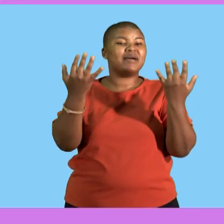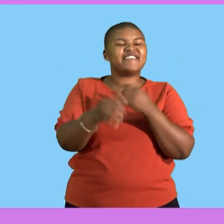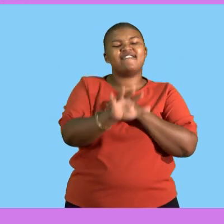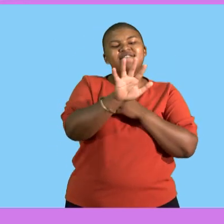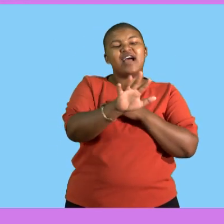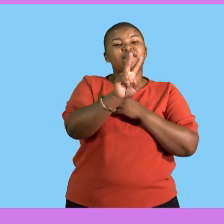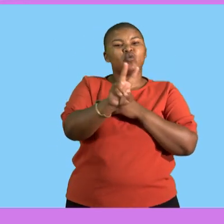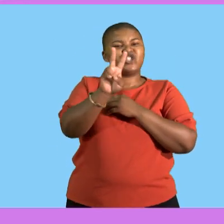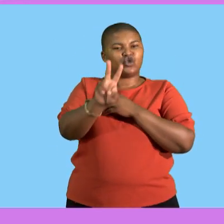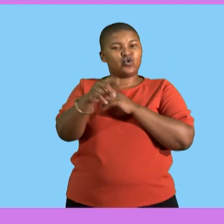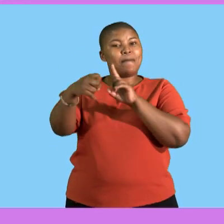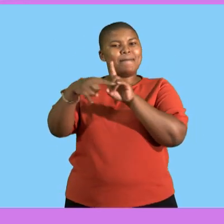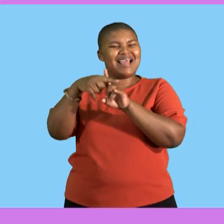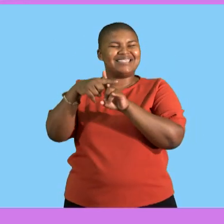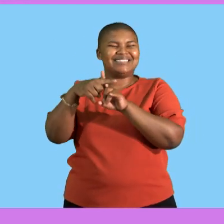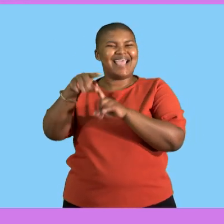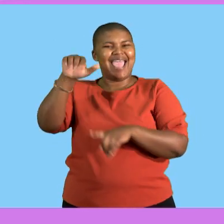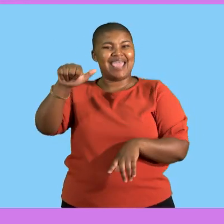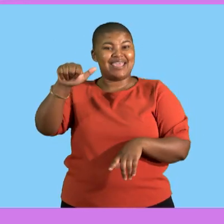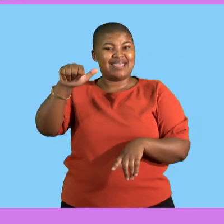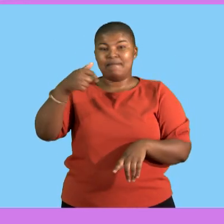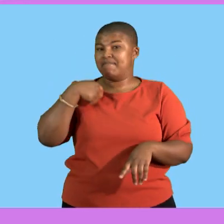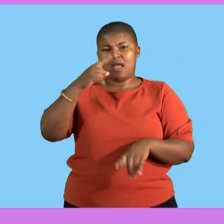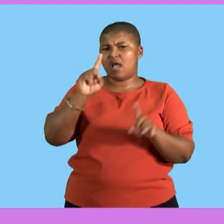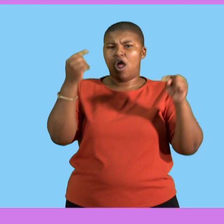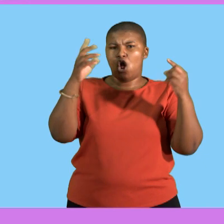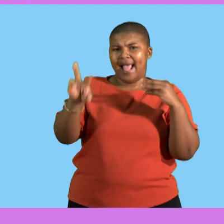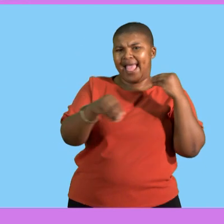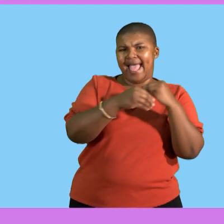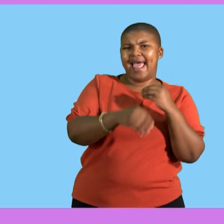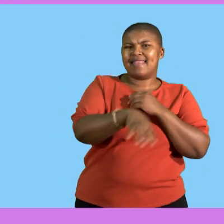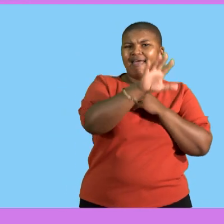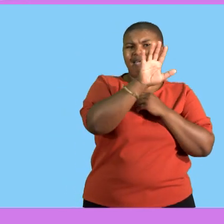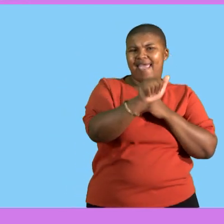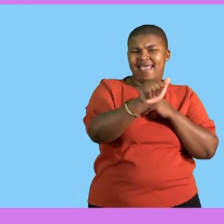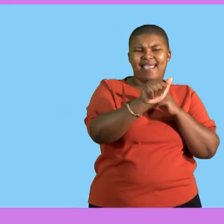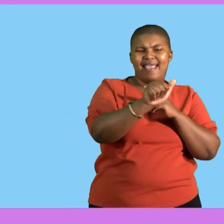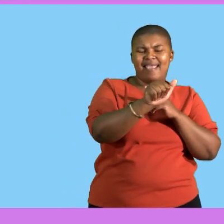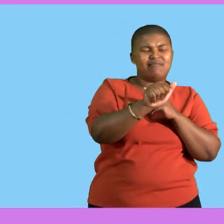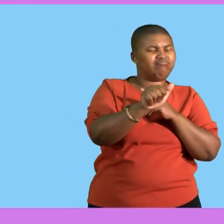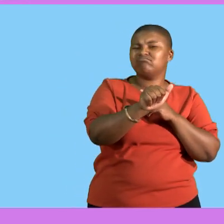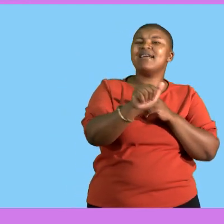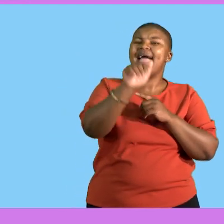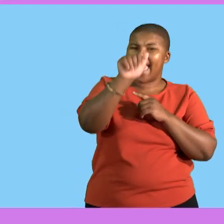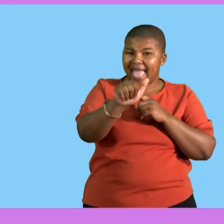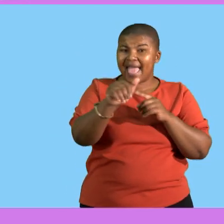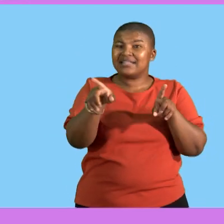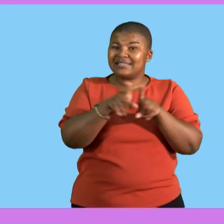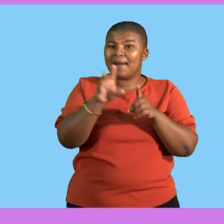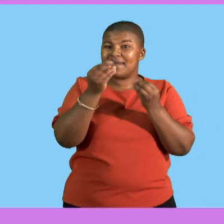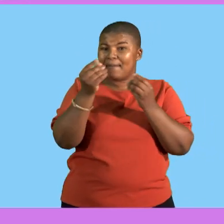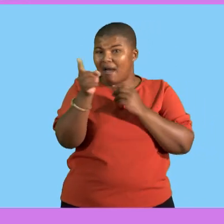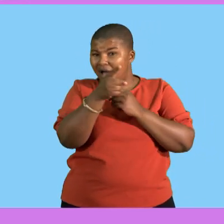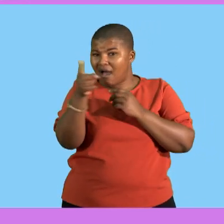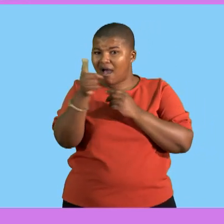522 plus A. I cannot add A with these values because A and all these numbers, they are